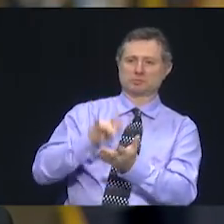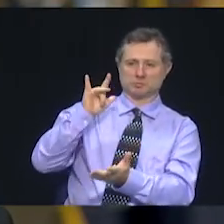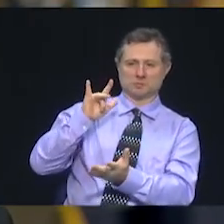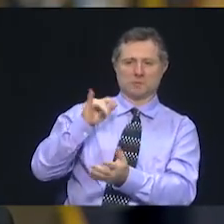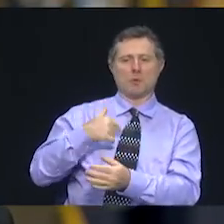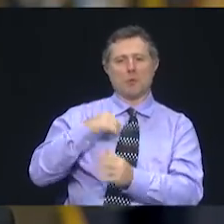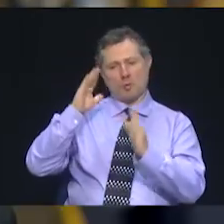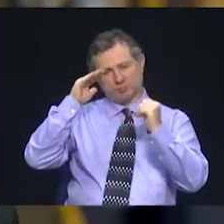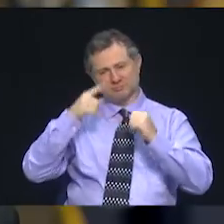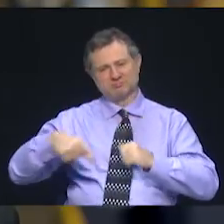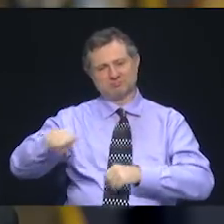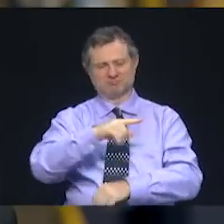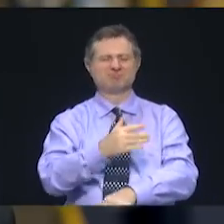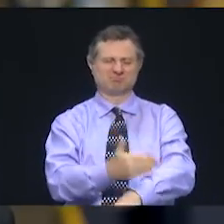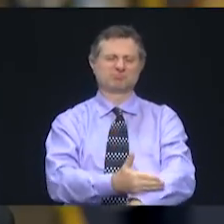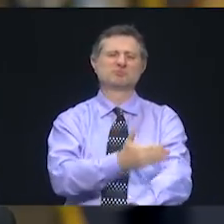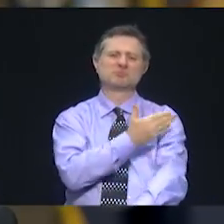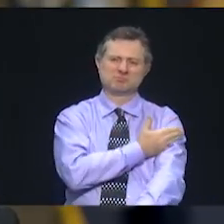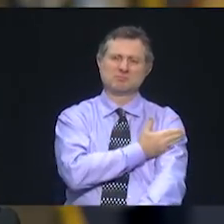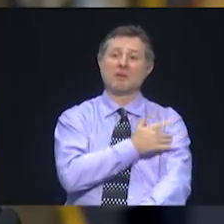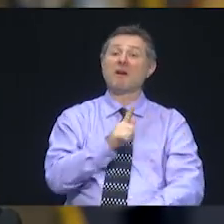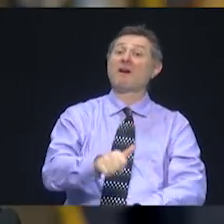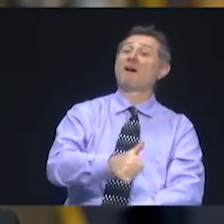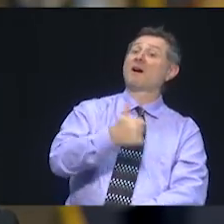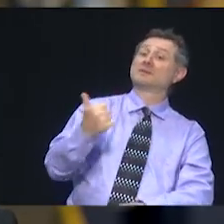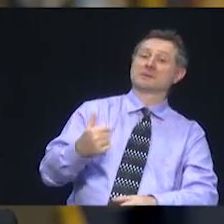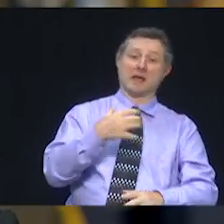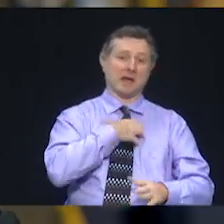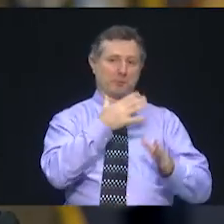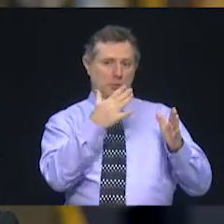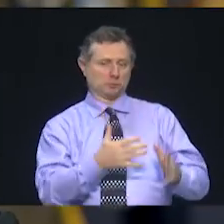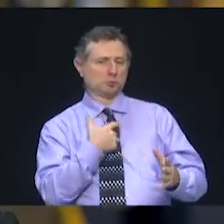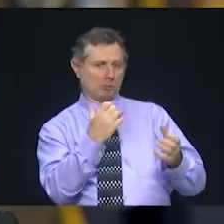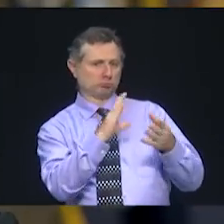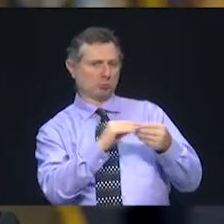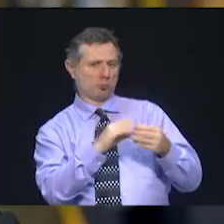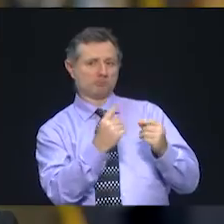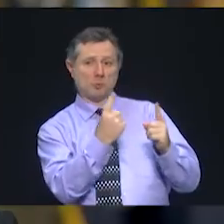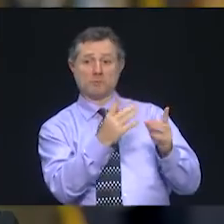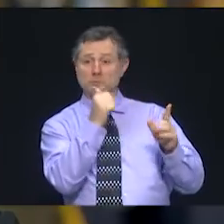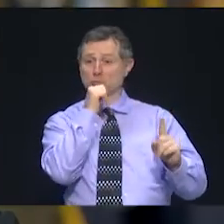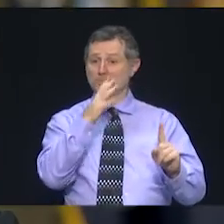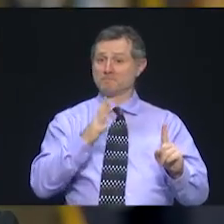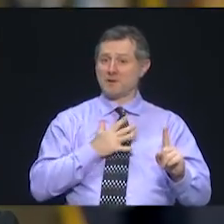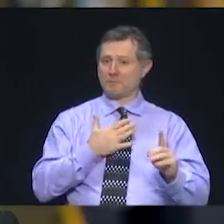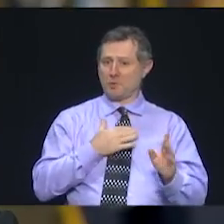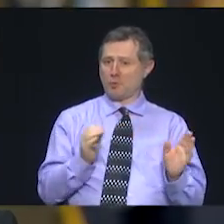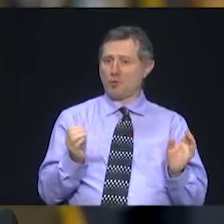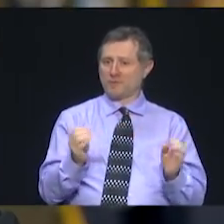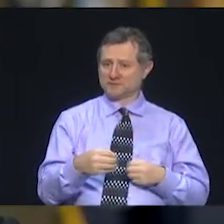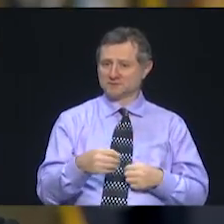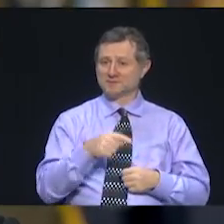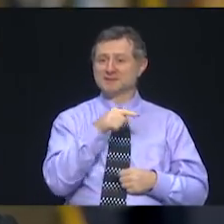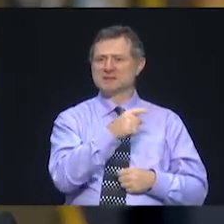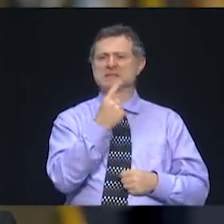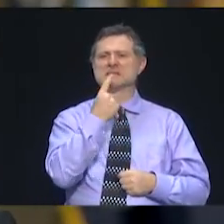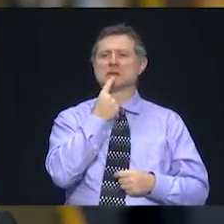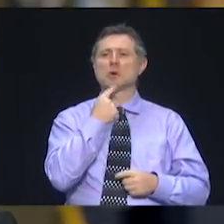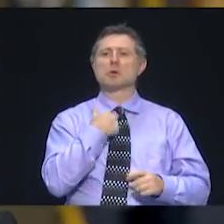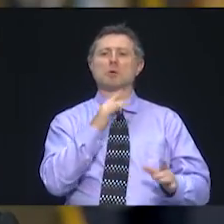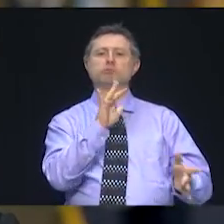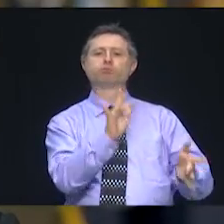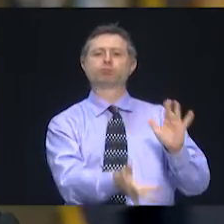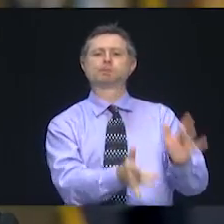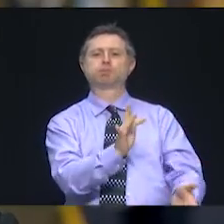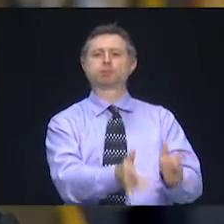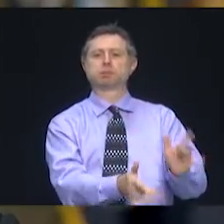There is another complaint I want to address from a woman in my office who said that I groped her in my home office. Let me